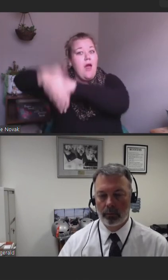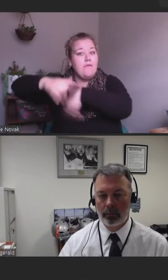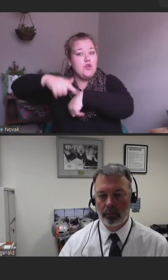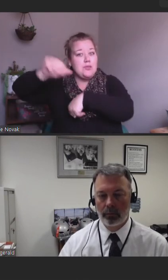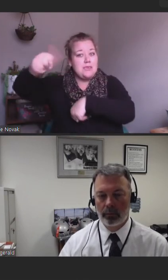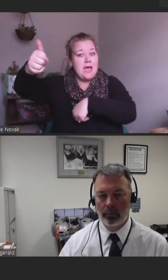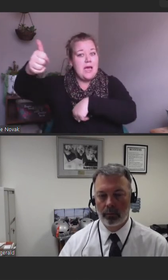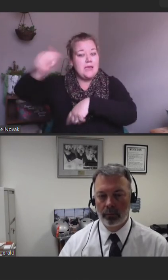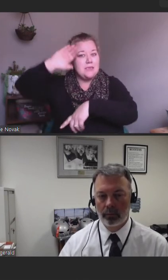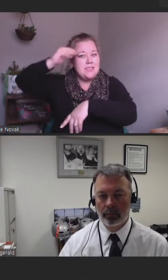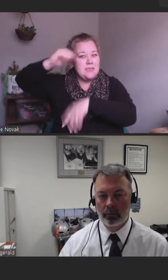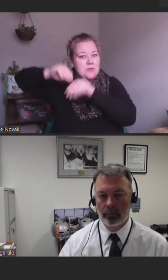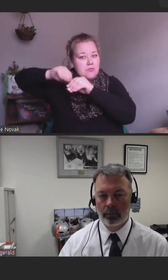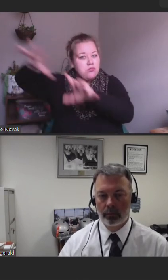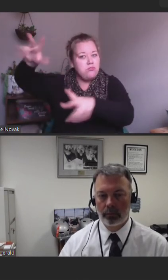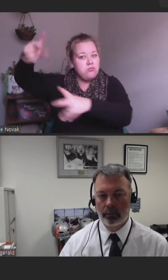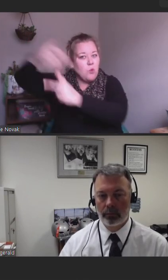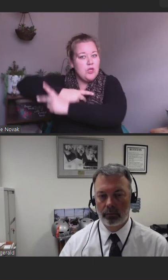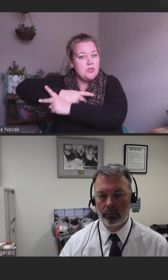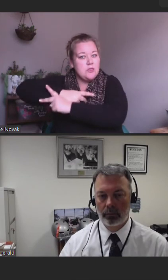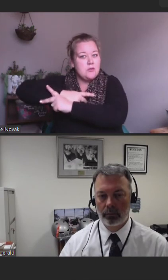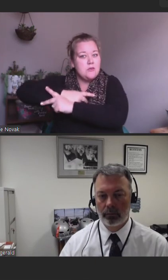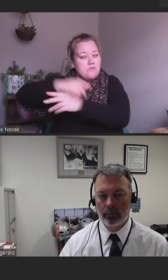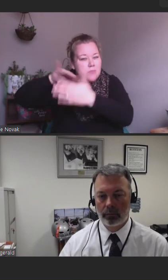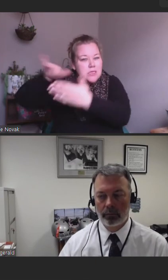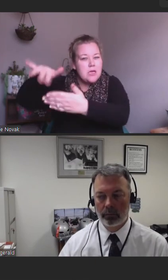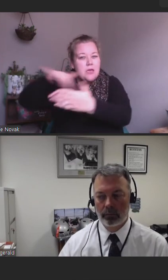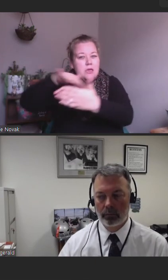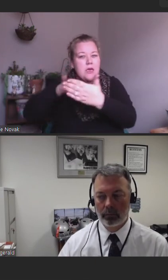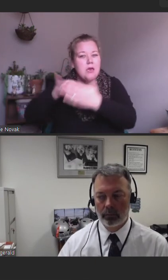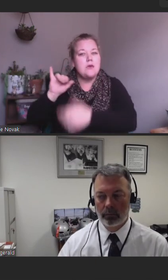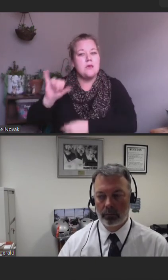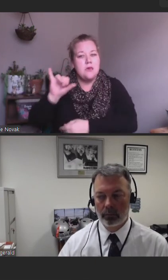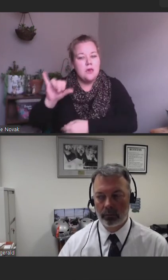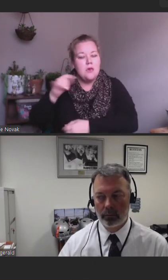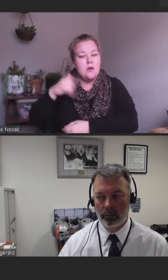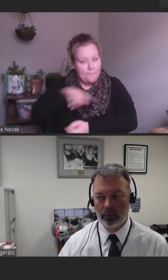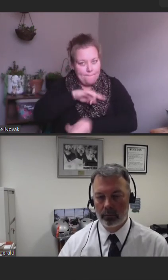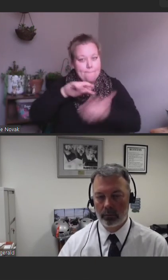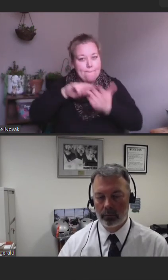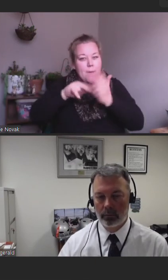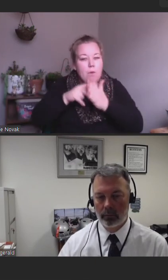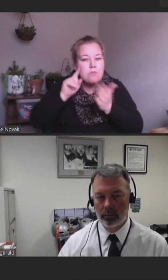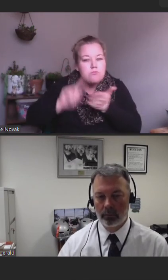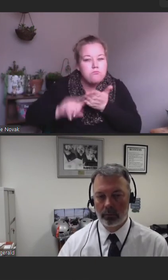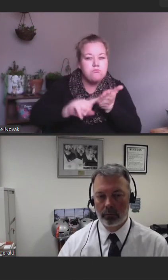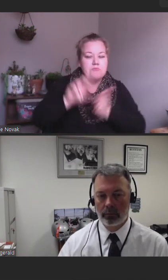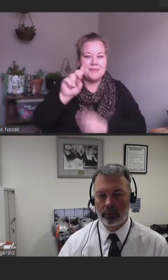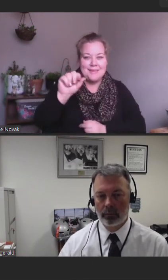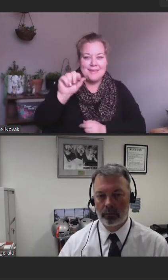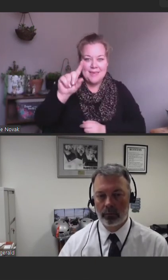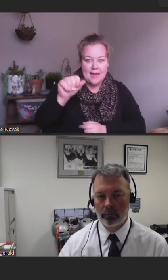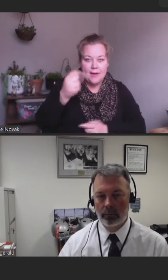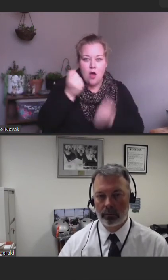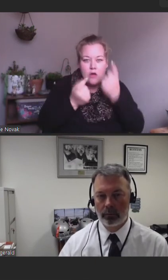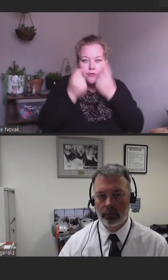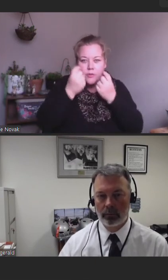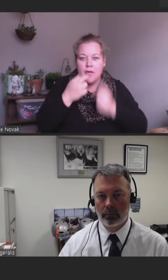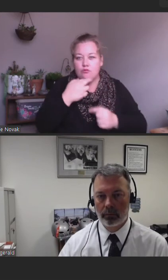p.m. hours. So it really comes from a understanding of the data, an understanding of what are the highest